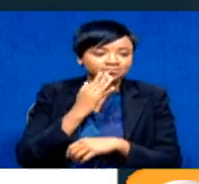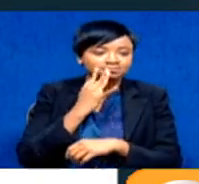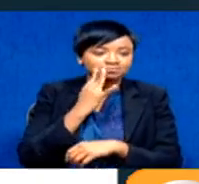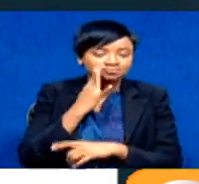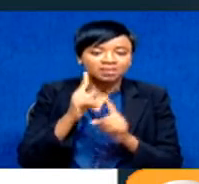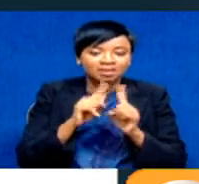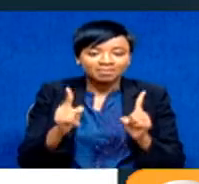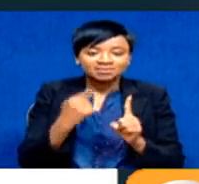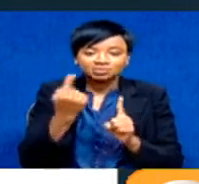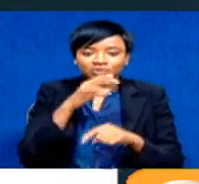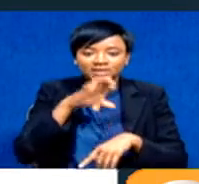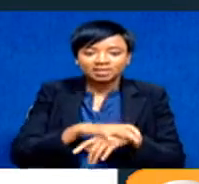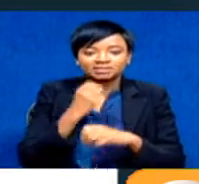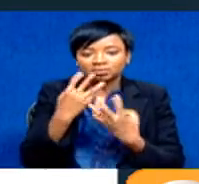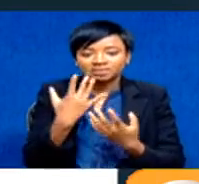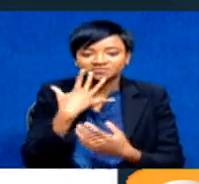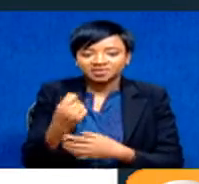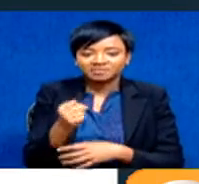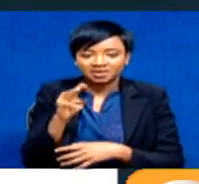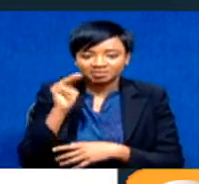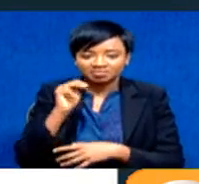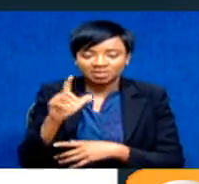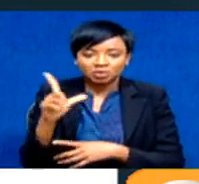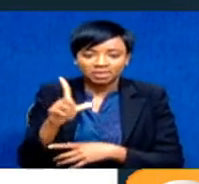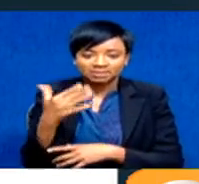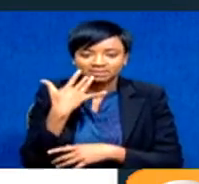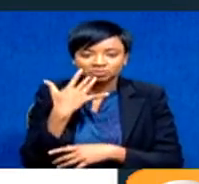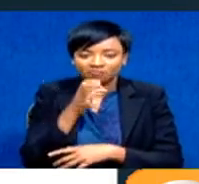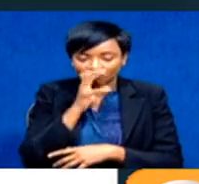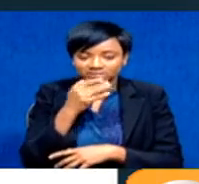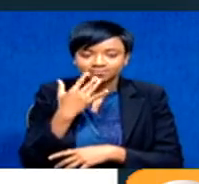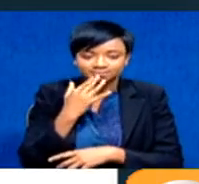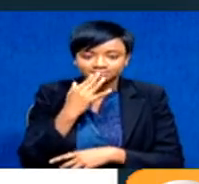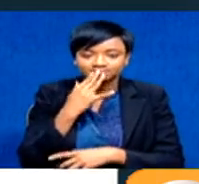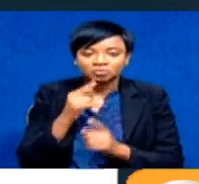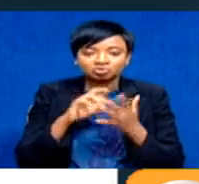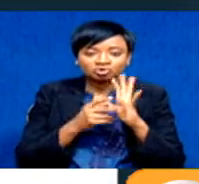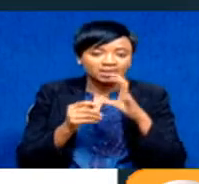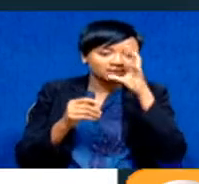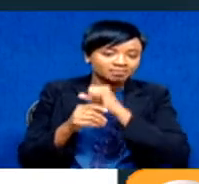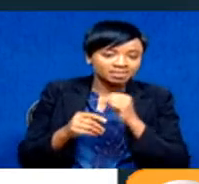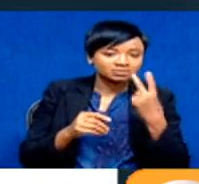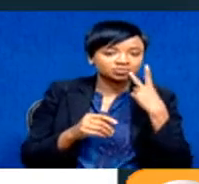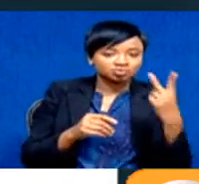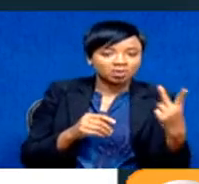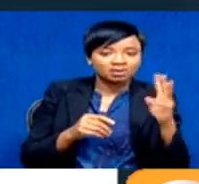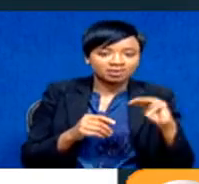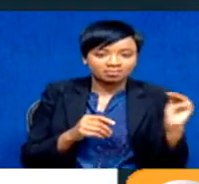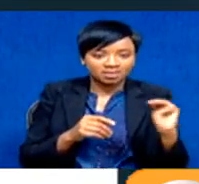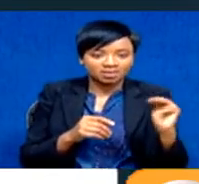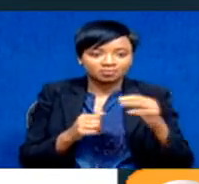was only getting slightly above 500 million liters. This left a daily deficit of 200